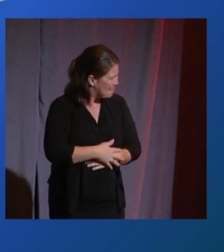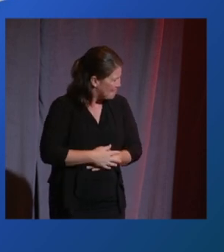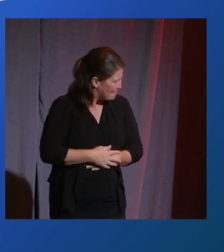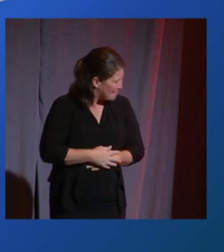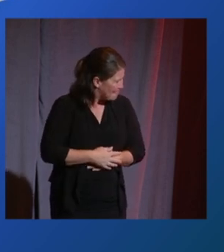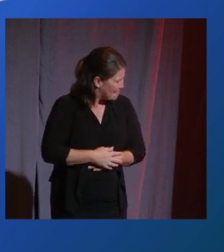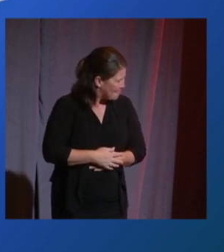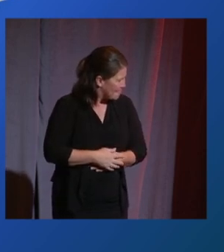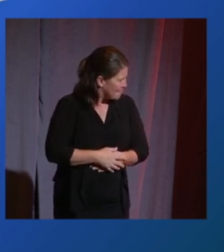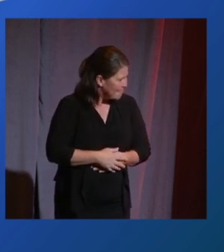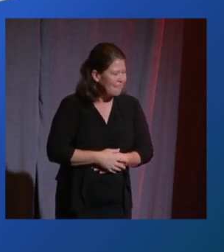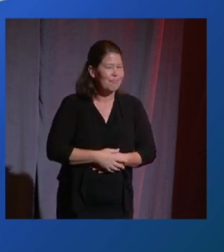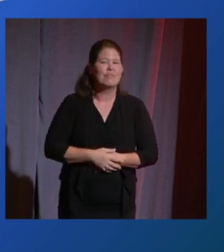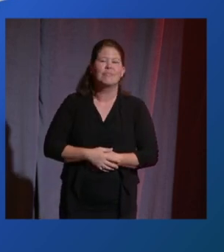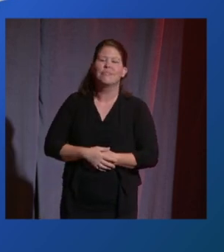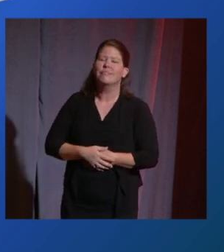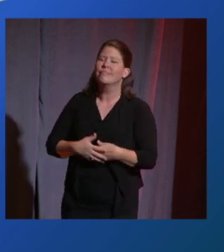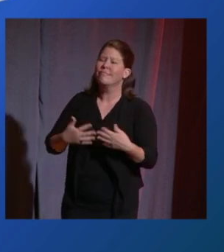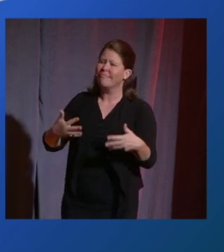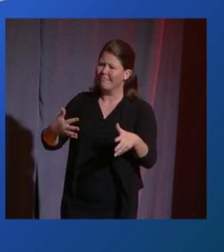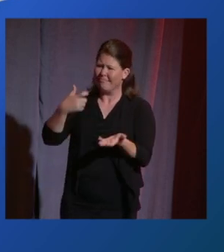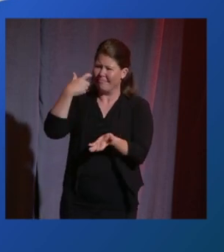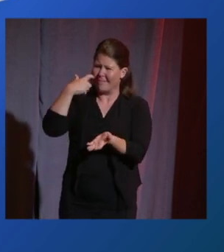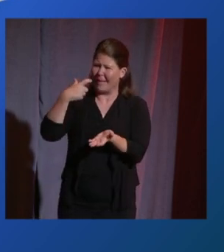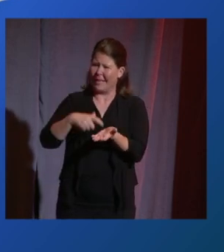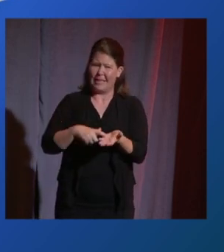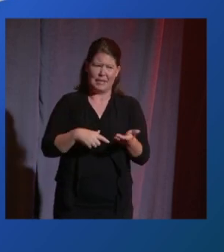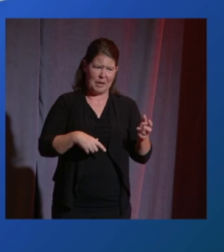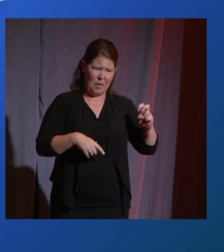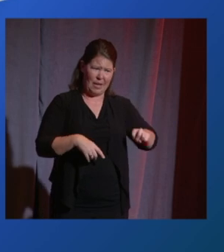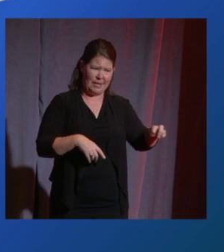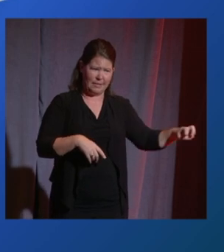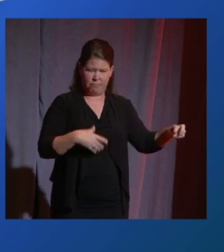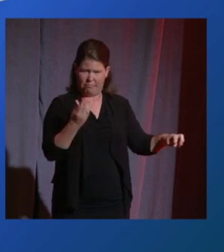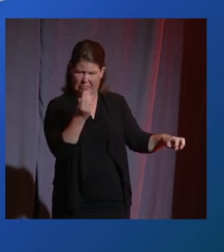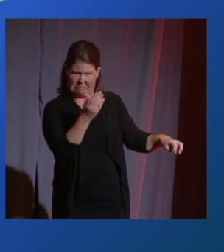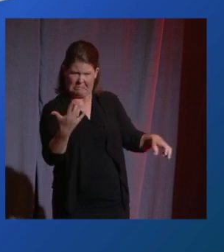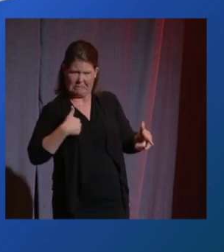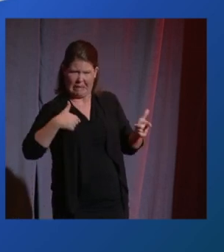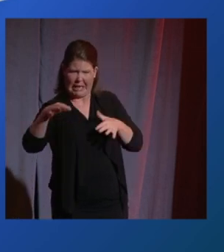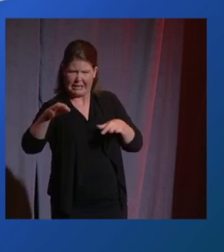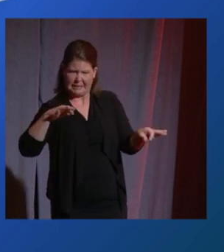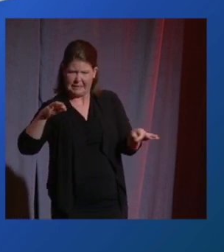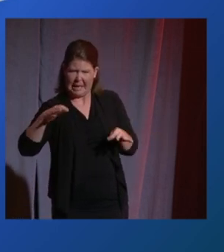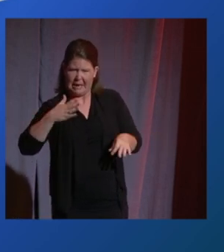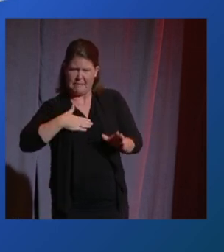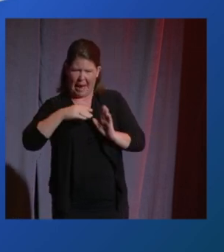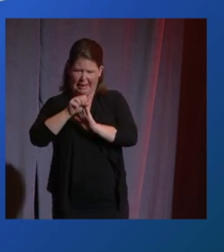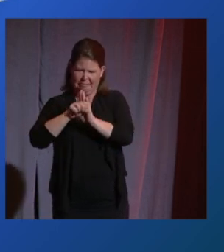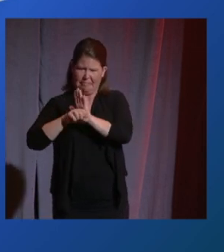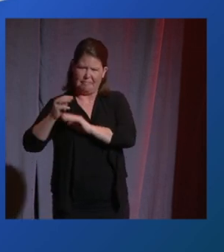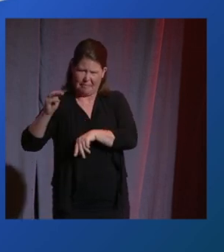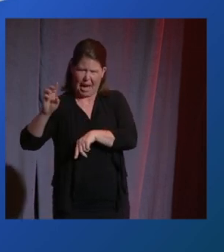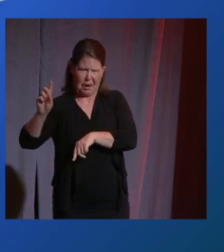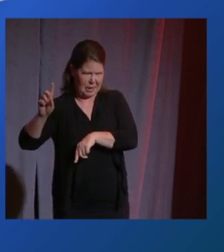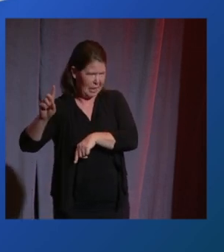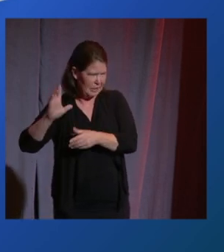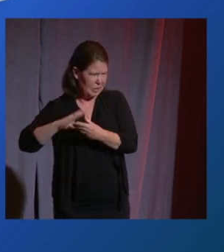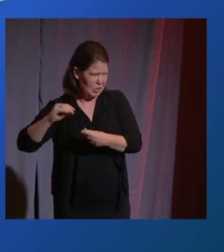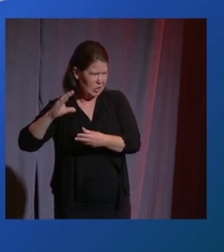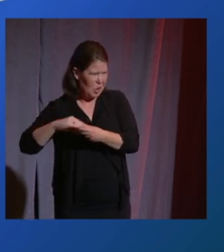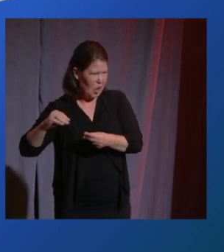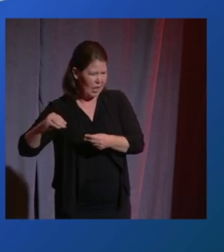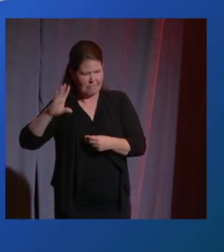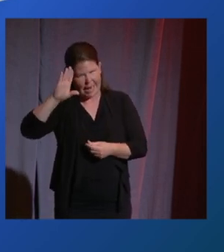so I saw a couple of different themes and yeah I told you my Maryland story I know we're we're not in Maryland on purpose because this is a